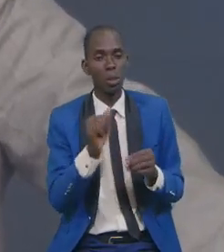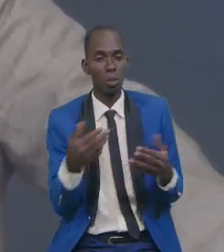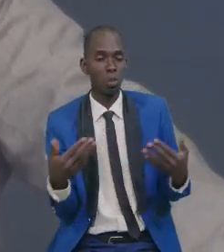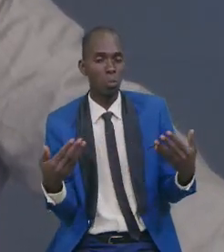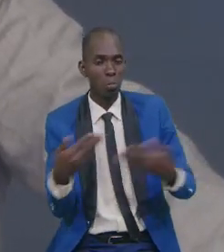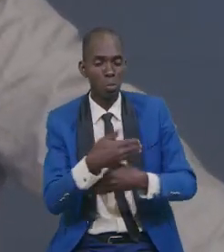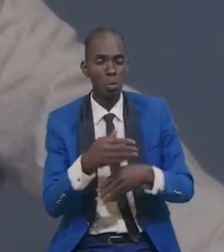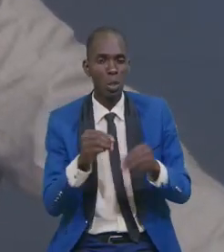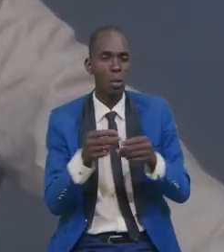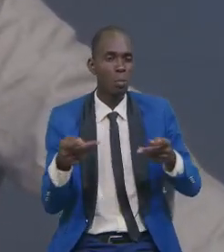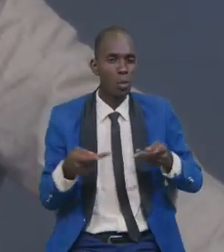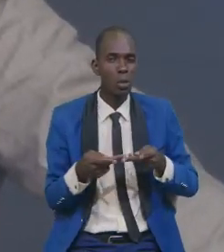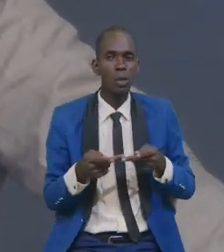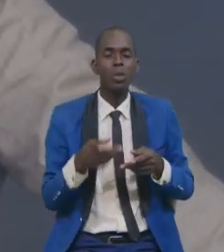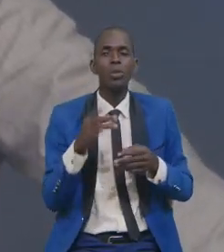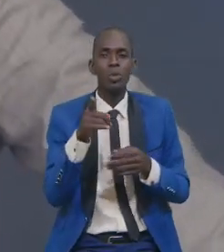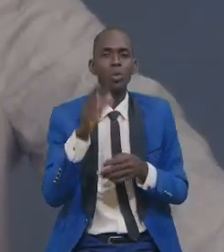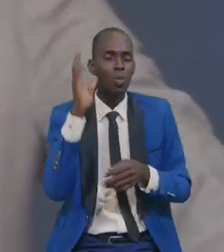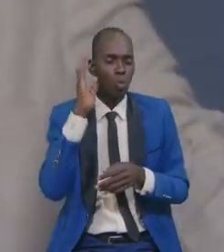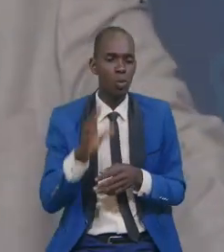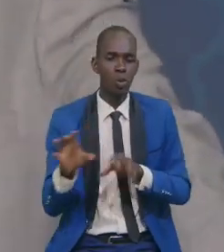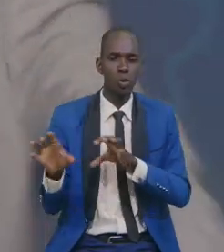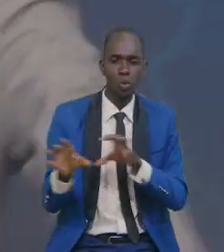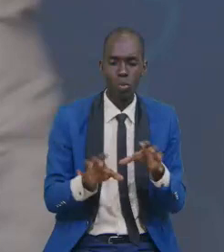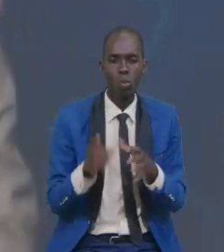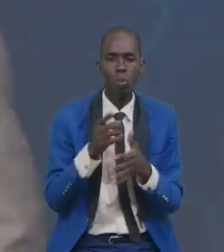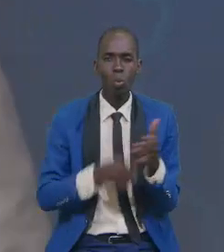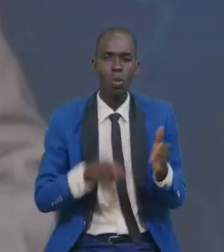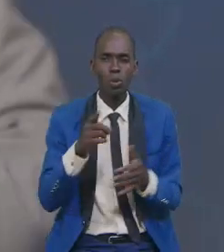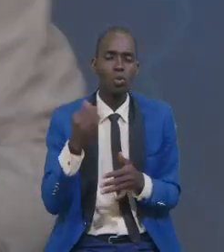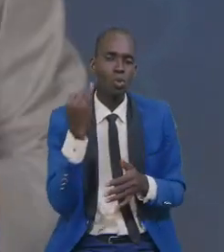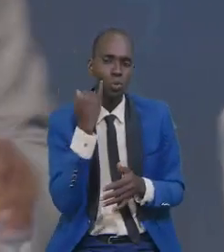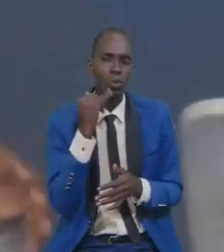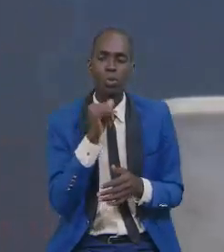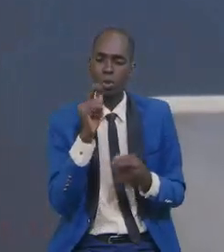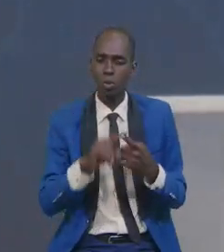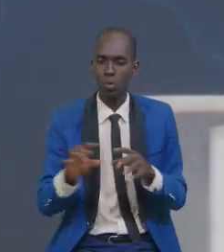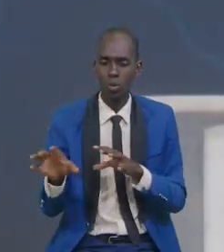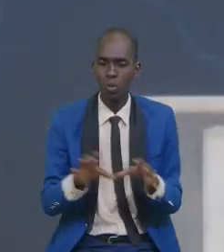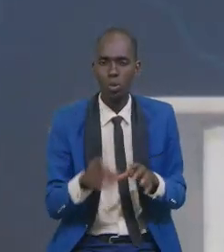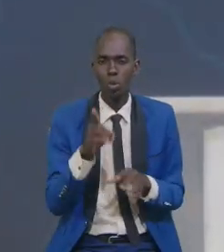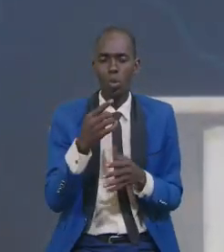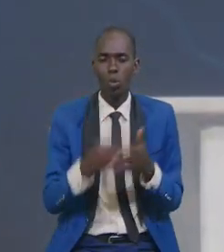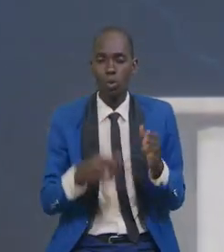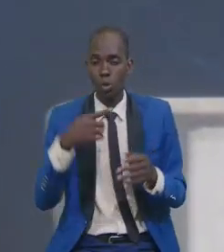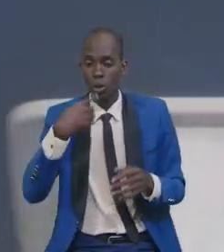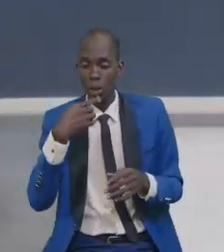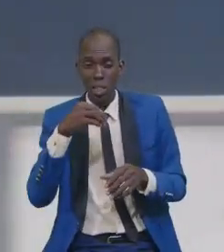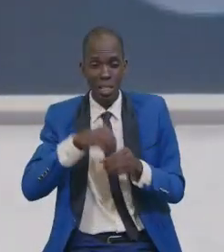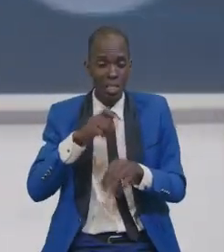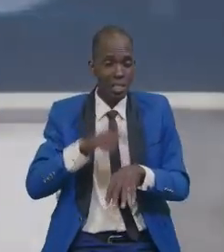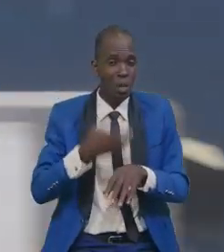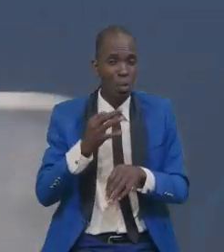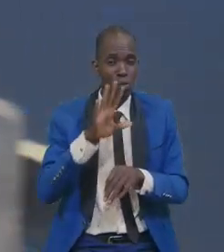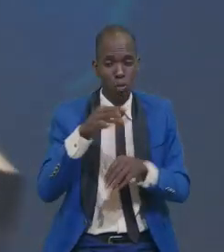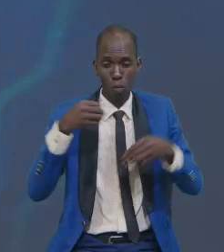do what you shouldn't have done. And what you say, what you do in discouragement will bring you